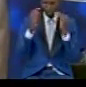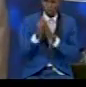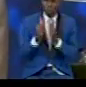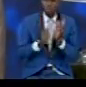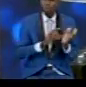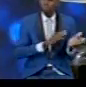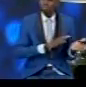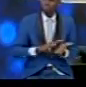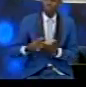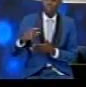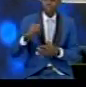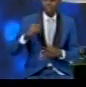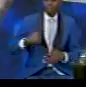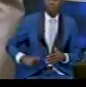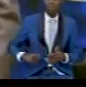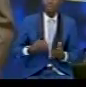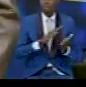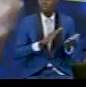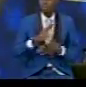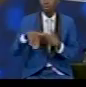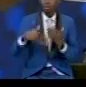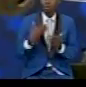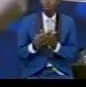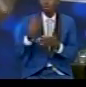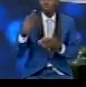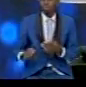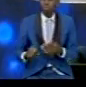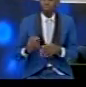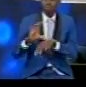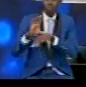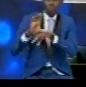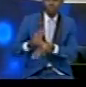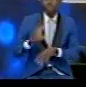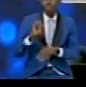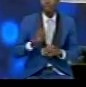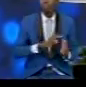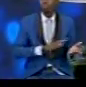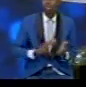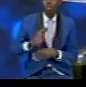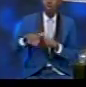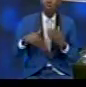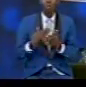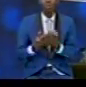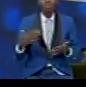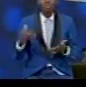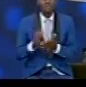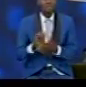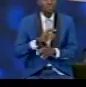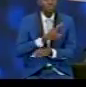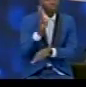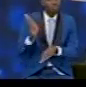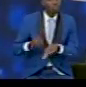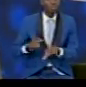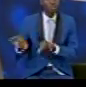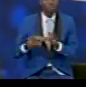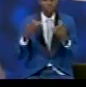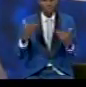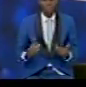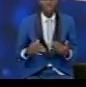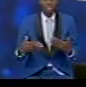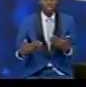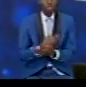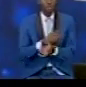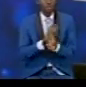circumcision, he has abandoned all those rituals, he has abandoned all the things that he used to do. He's now a new man.